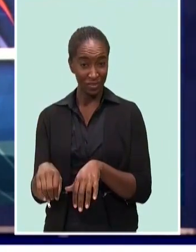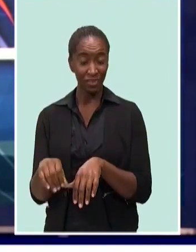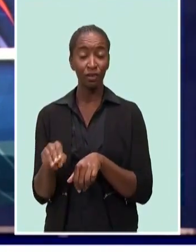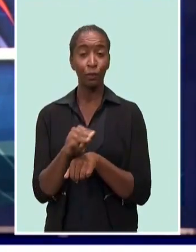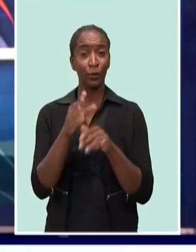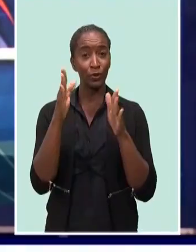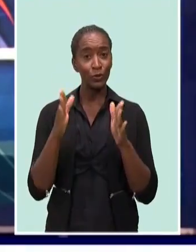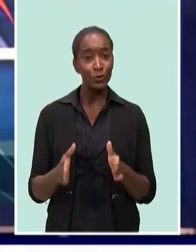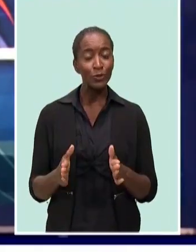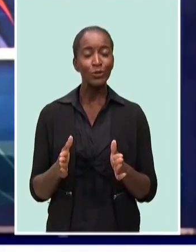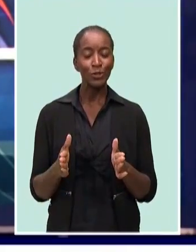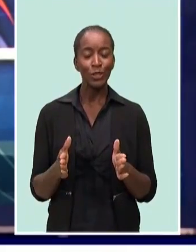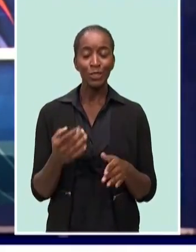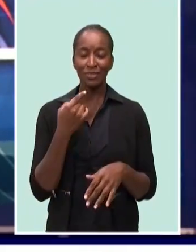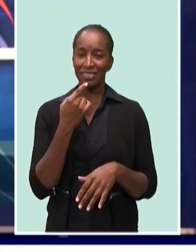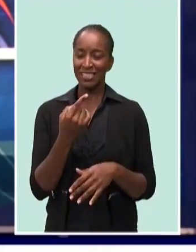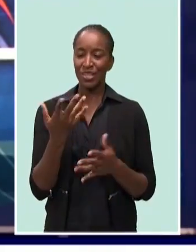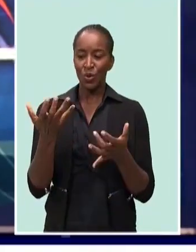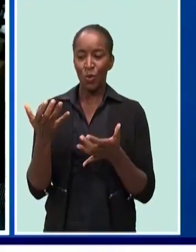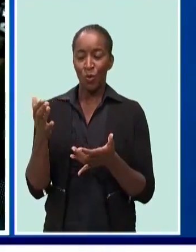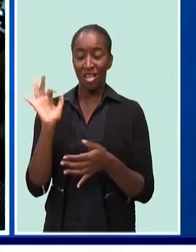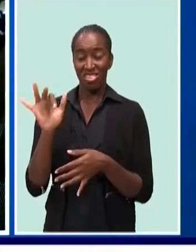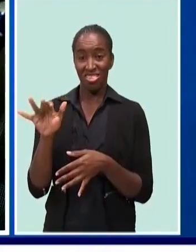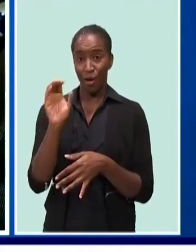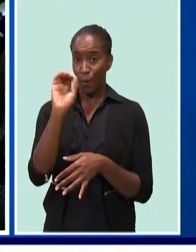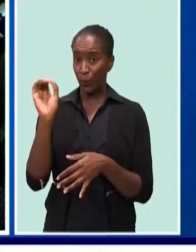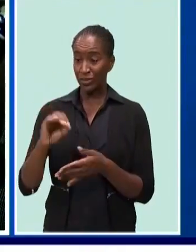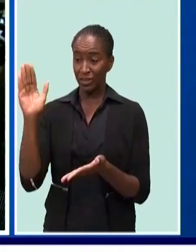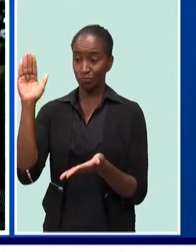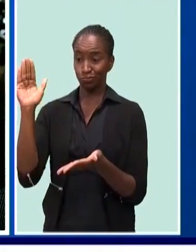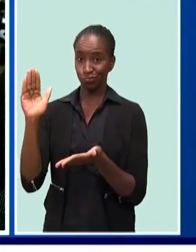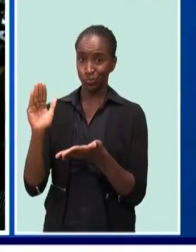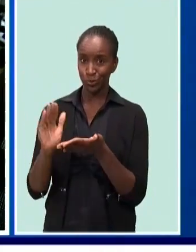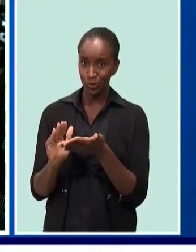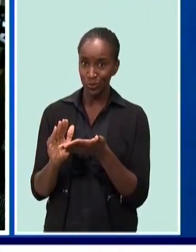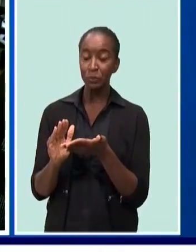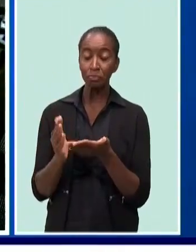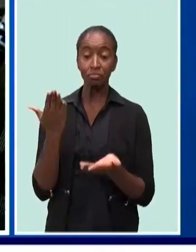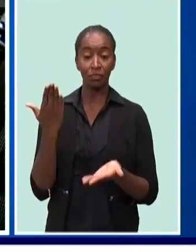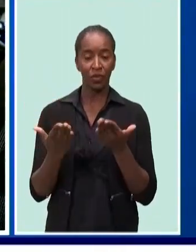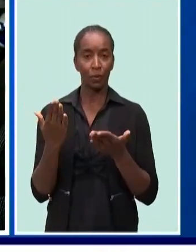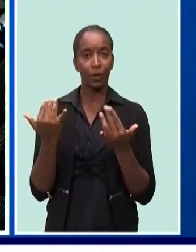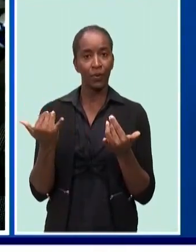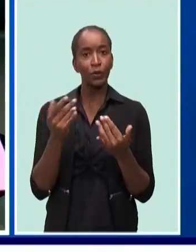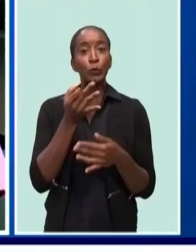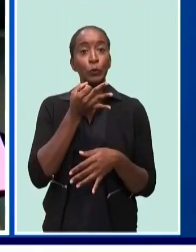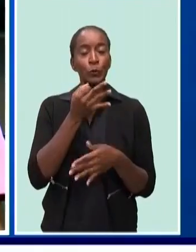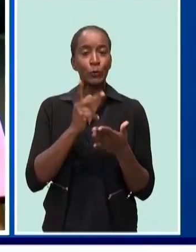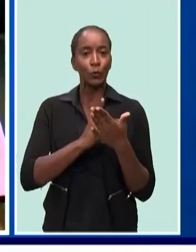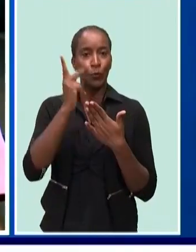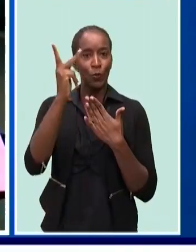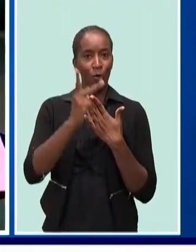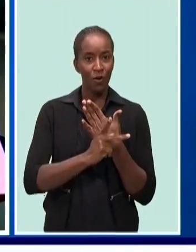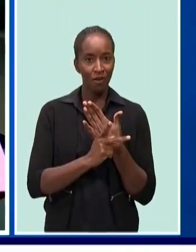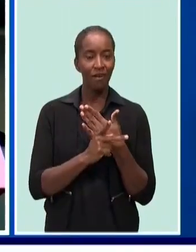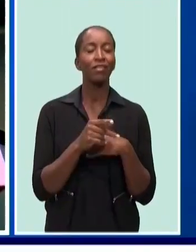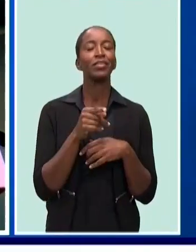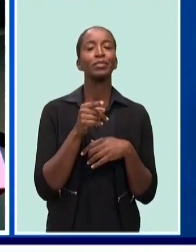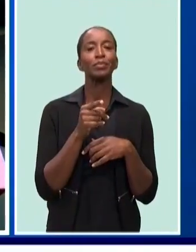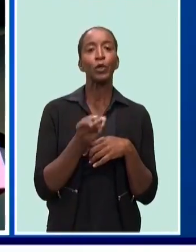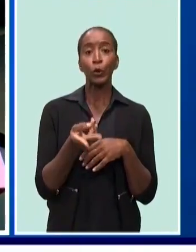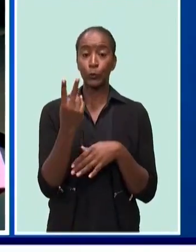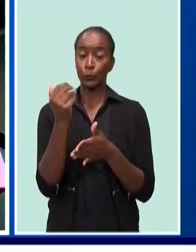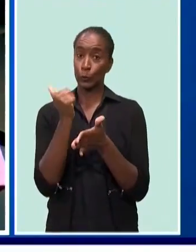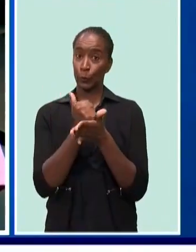Sutherland wants to see urgently reduced. And this might happen through a program being funded by the Caribbean Development Bank and the Inter-American